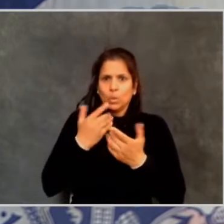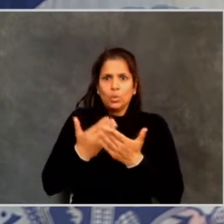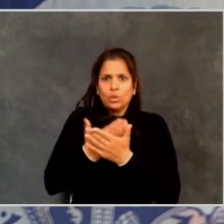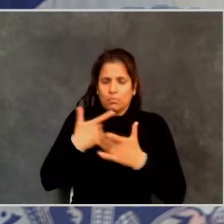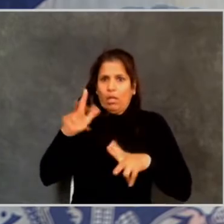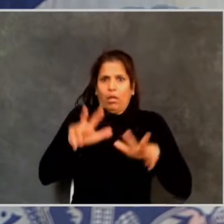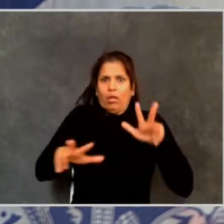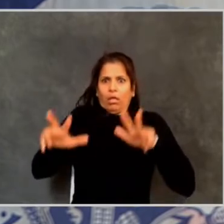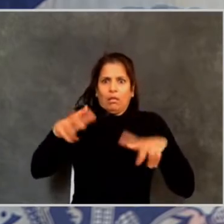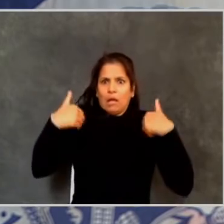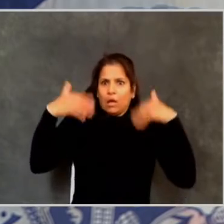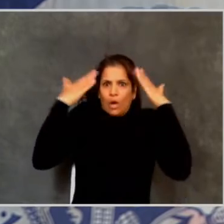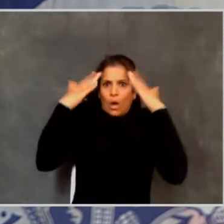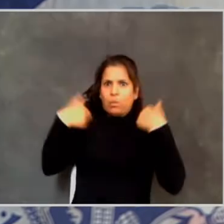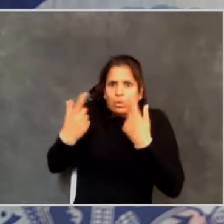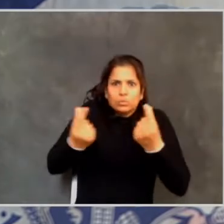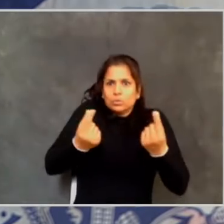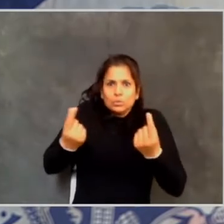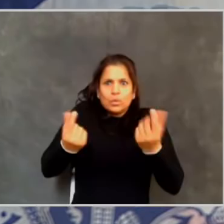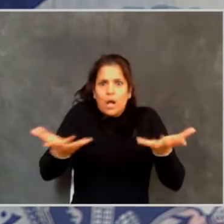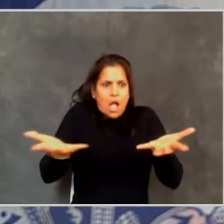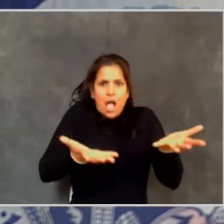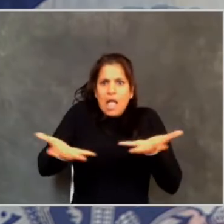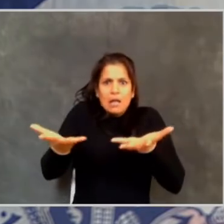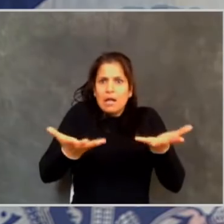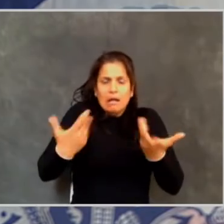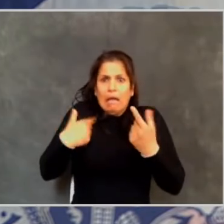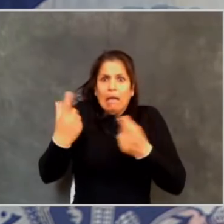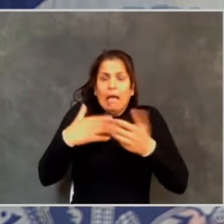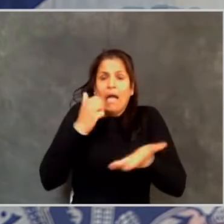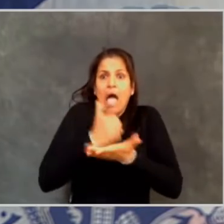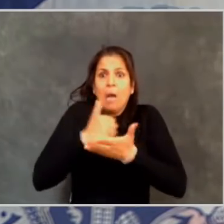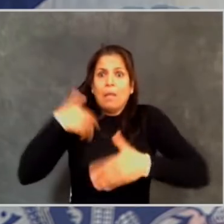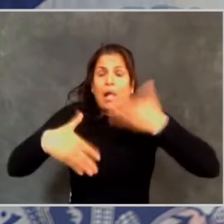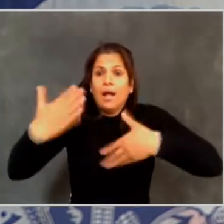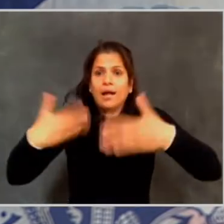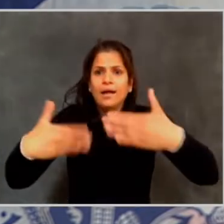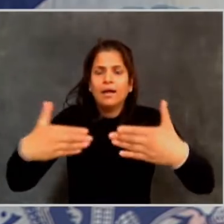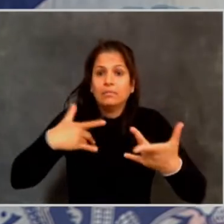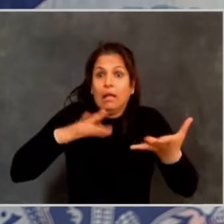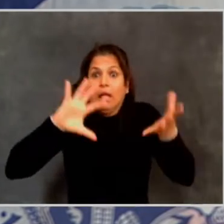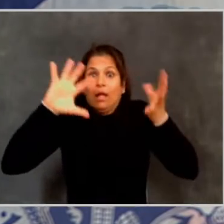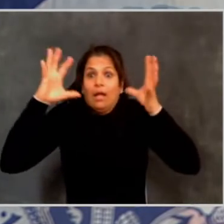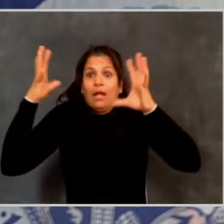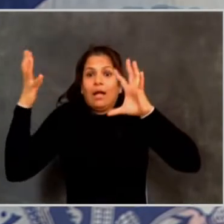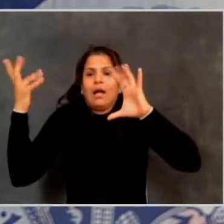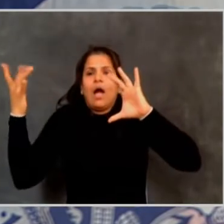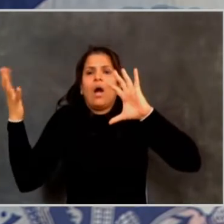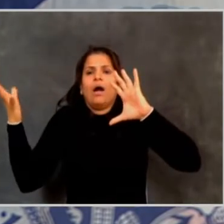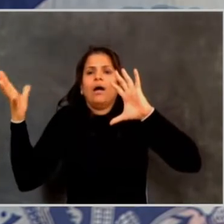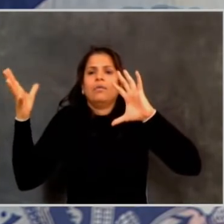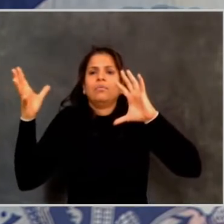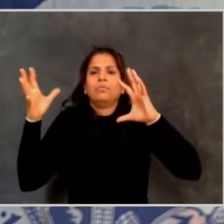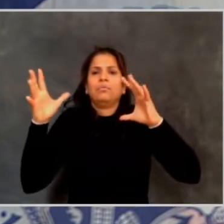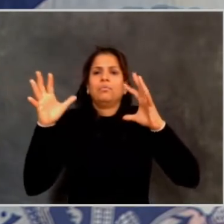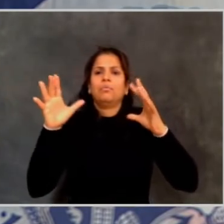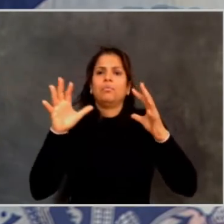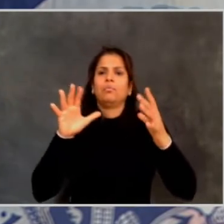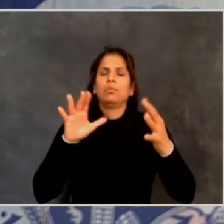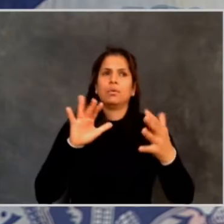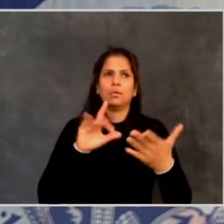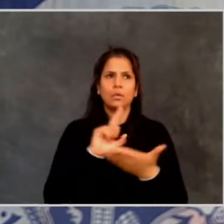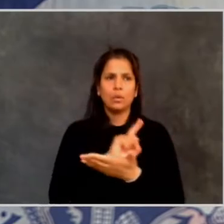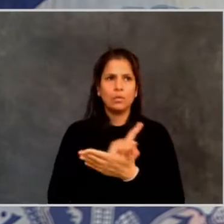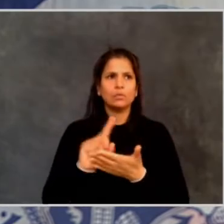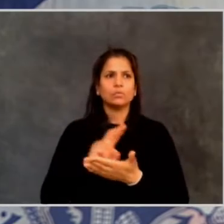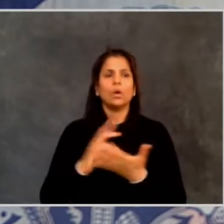So everyone's been trying to rapidly figure out strategies to address something that's just beyond anything we've ever known and beyond anything we ever